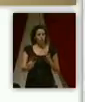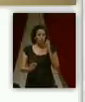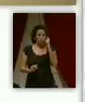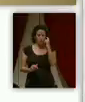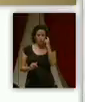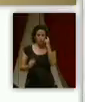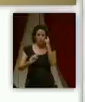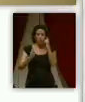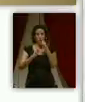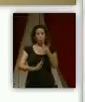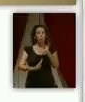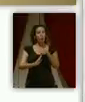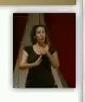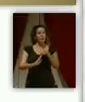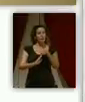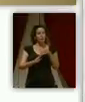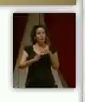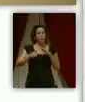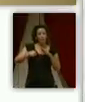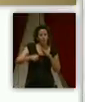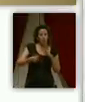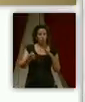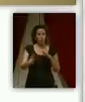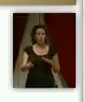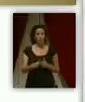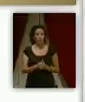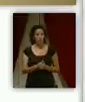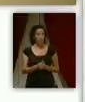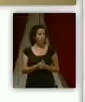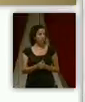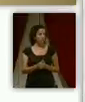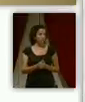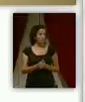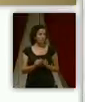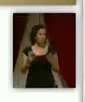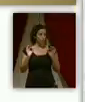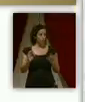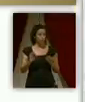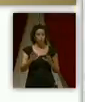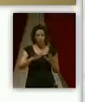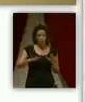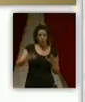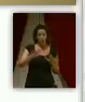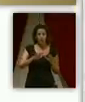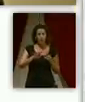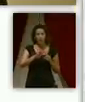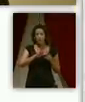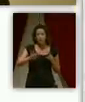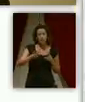the physical need to touch the buttons or to block your or unlock the